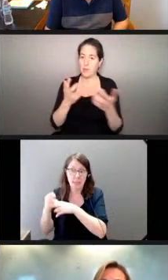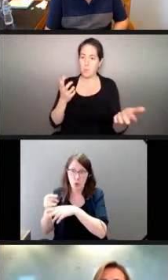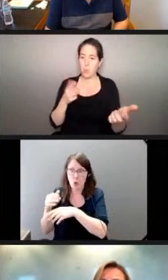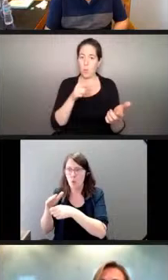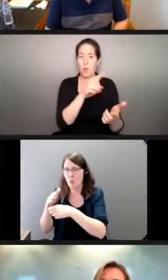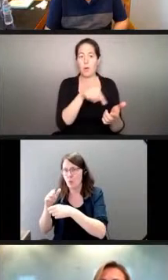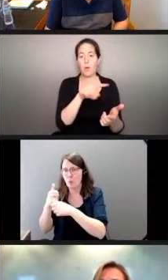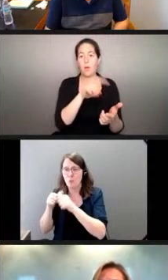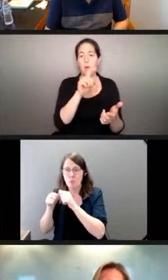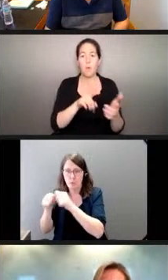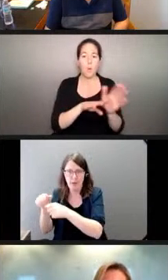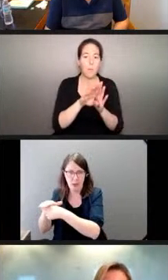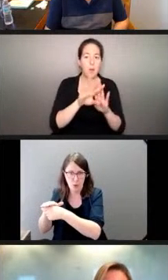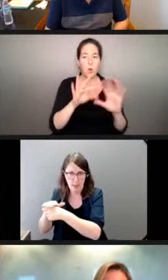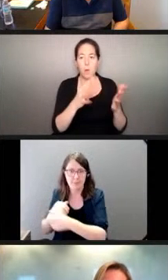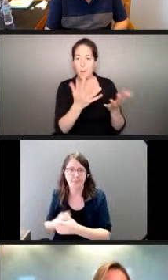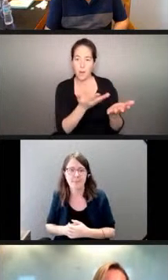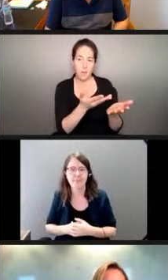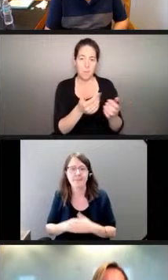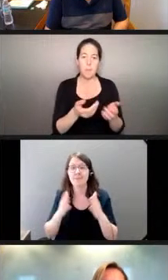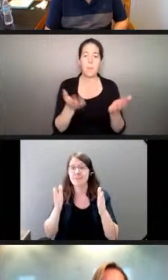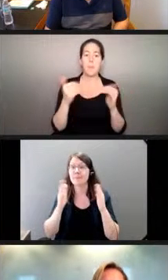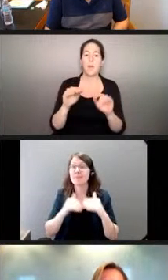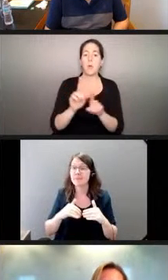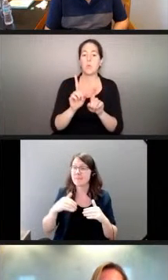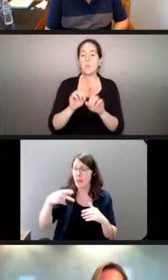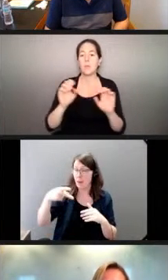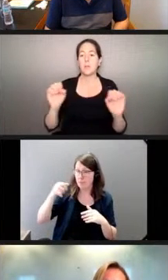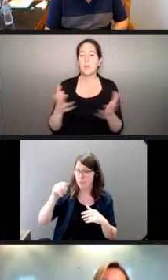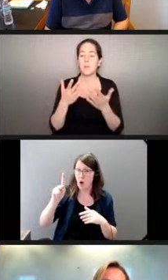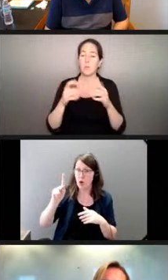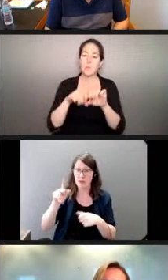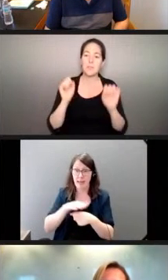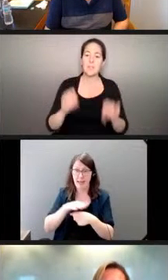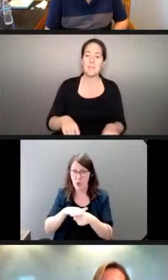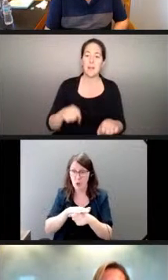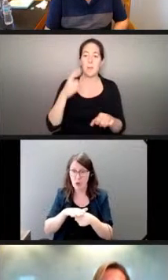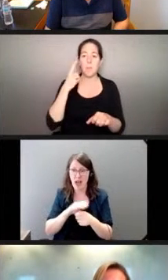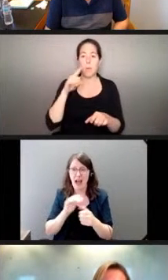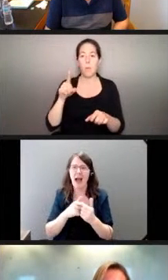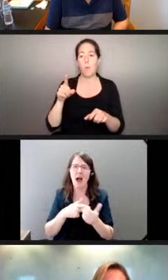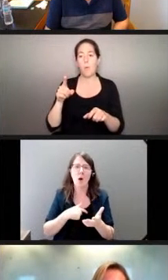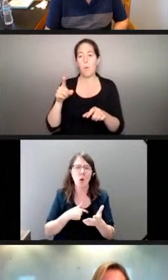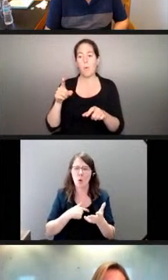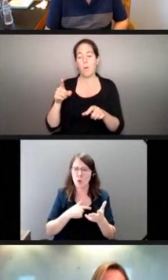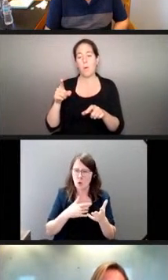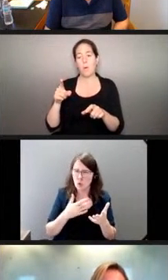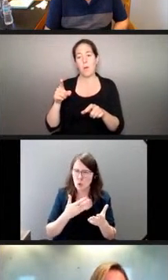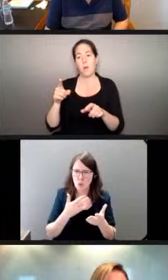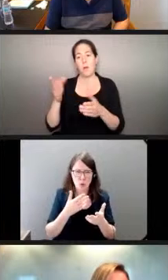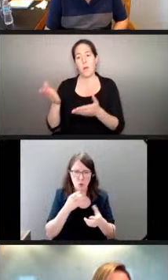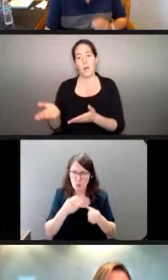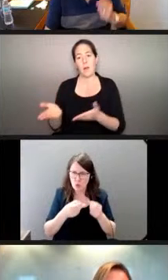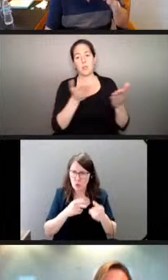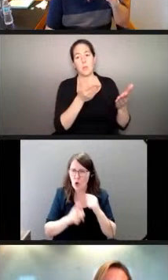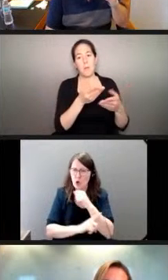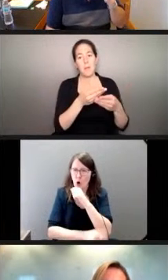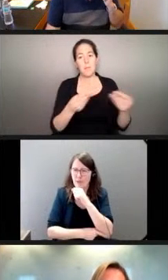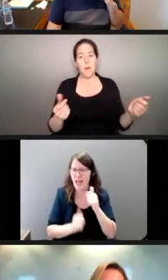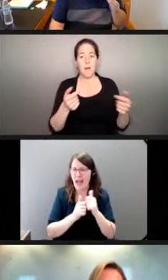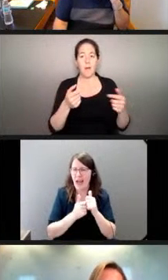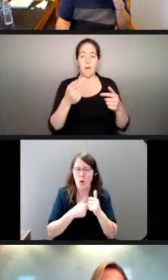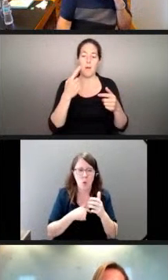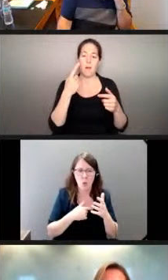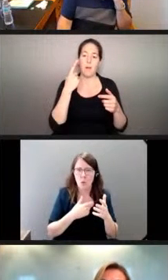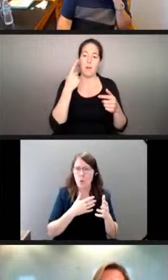diversion program in parks and looking at expanding waste diversion in other public spaces. And the